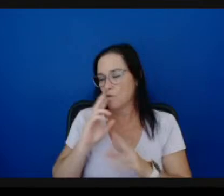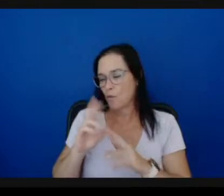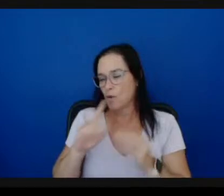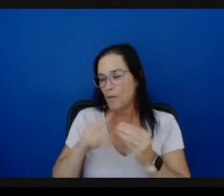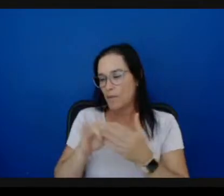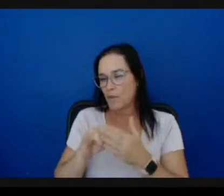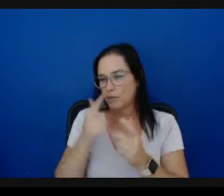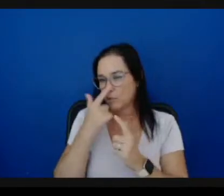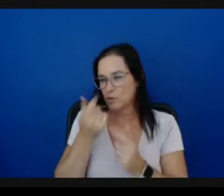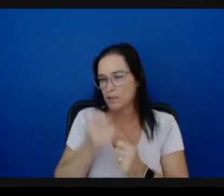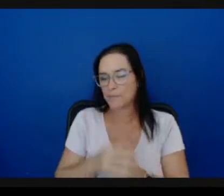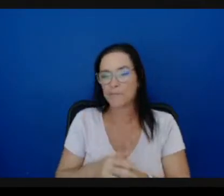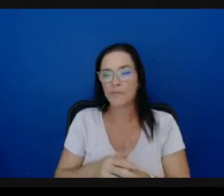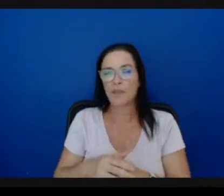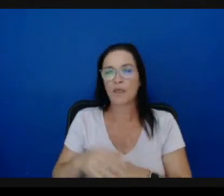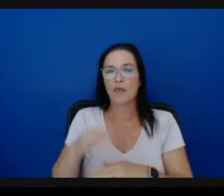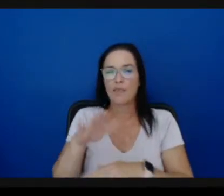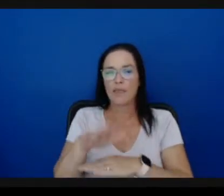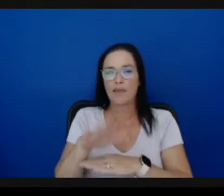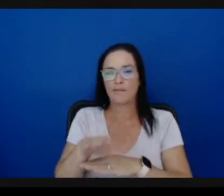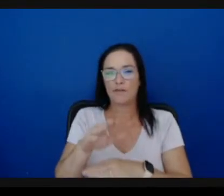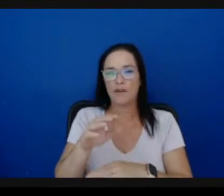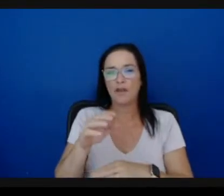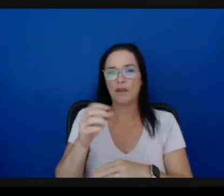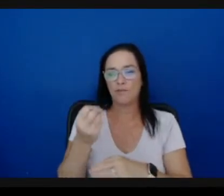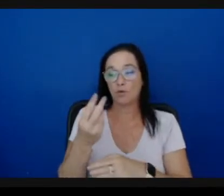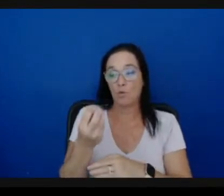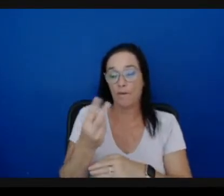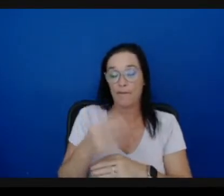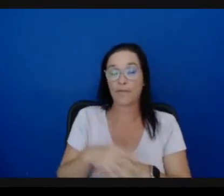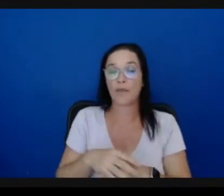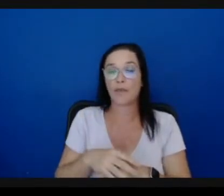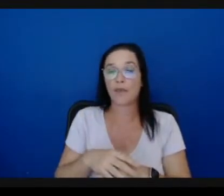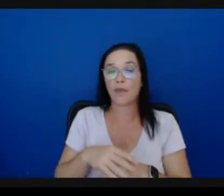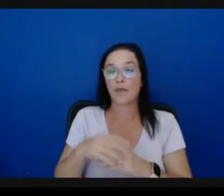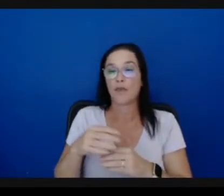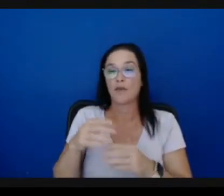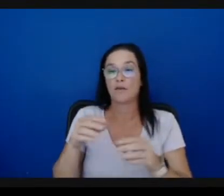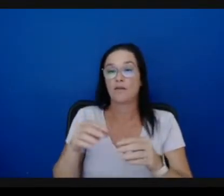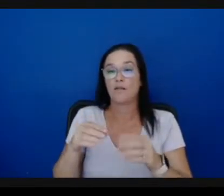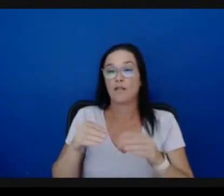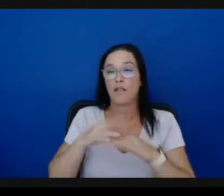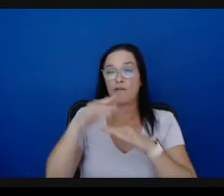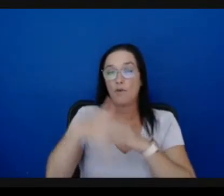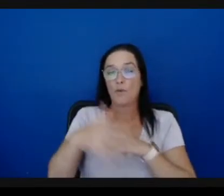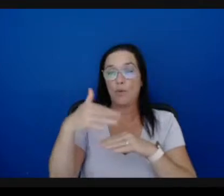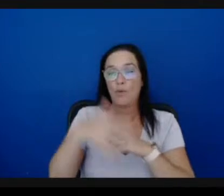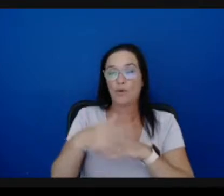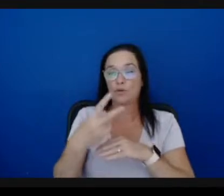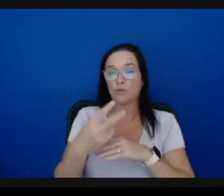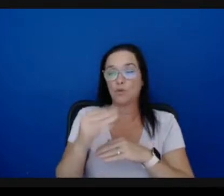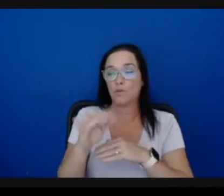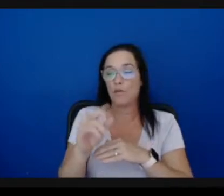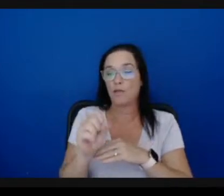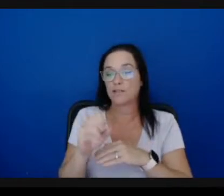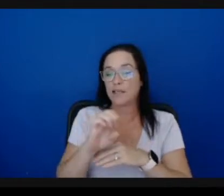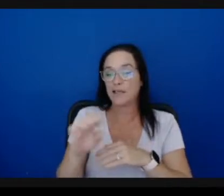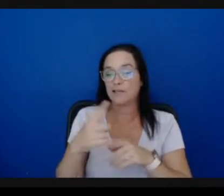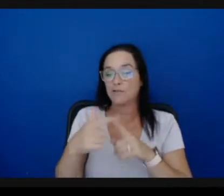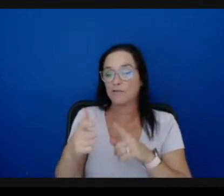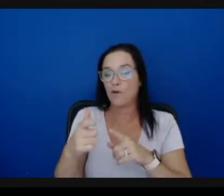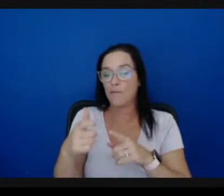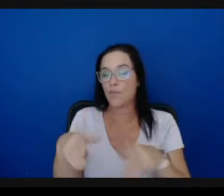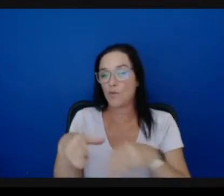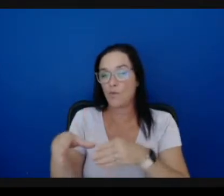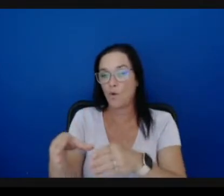On the evening of March 12, lava broke out near Pu'ukaliu, 2 miles east of the Kalapana Road. And on the